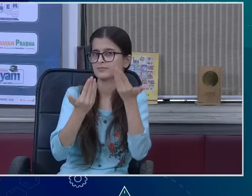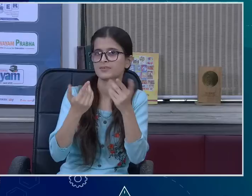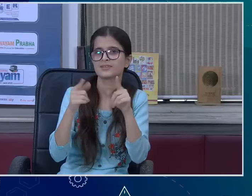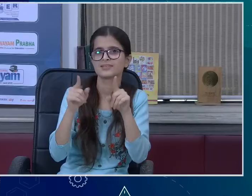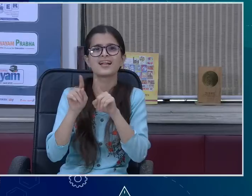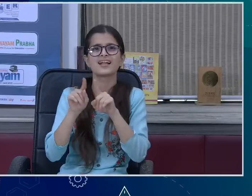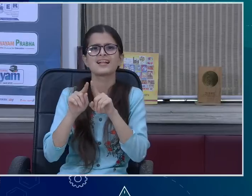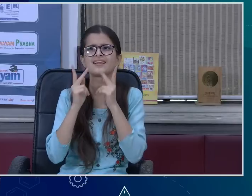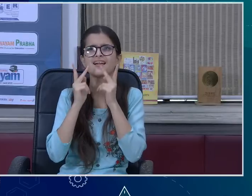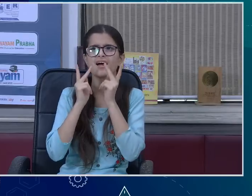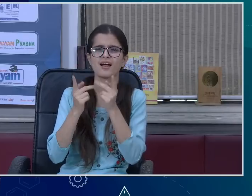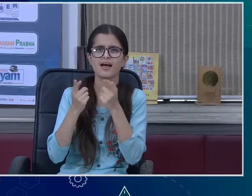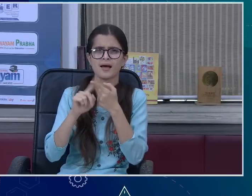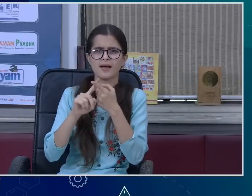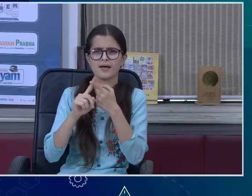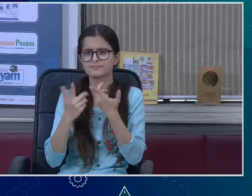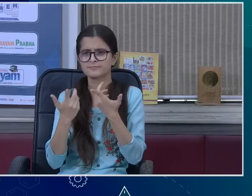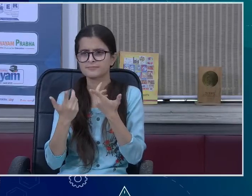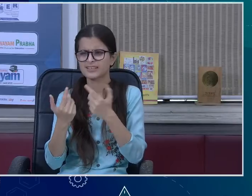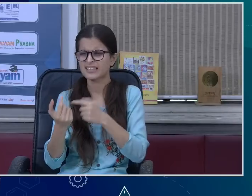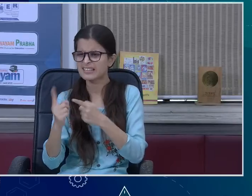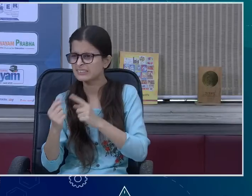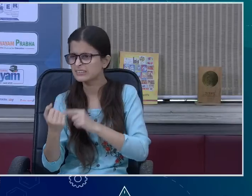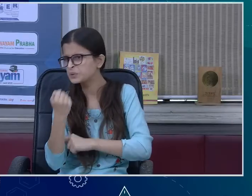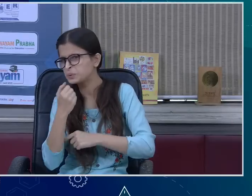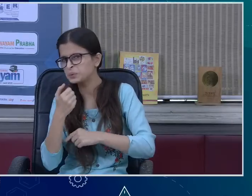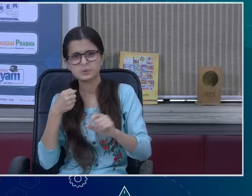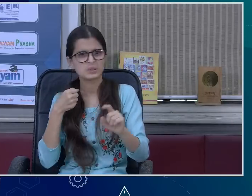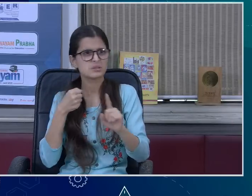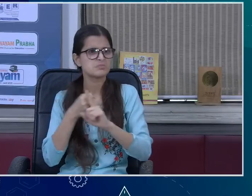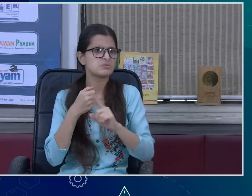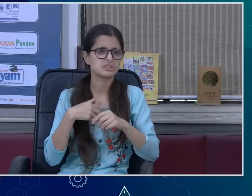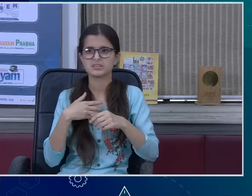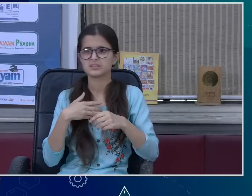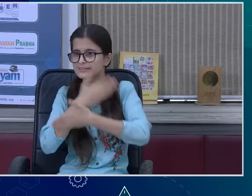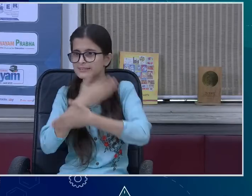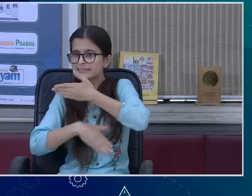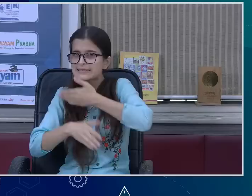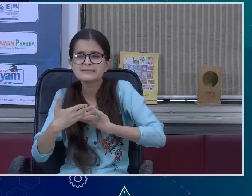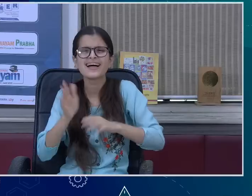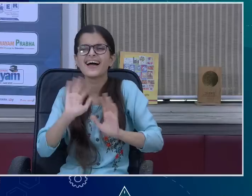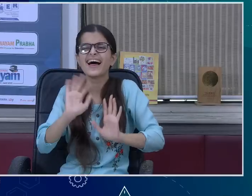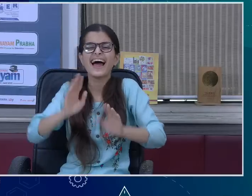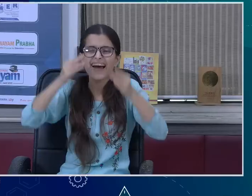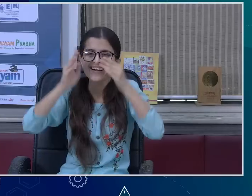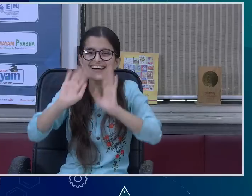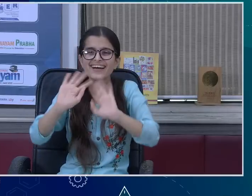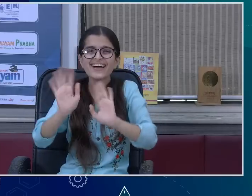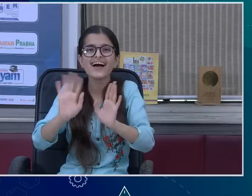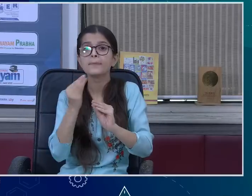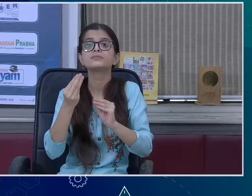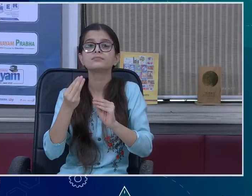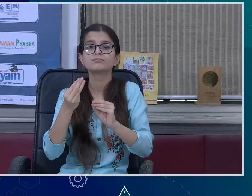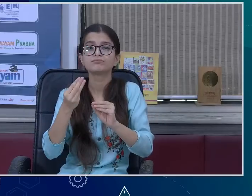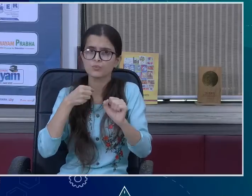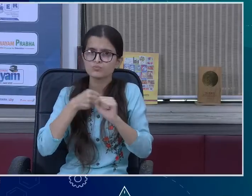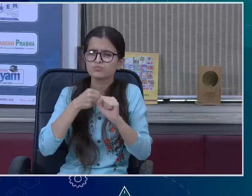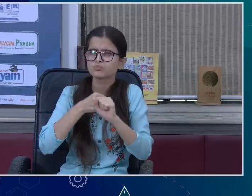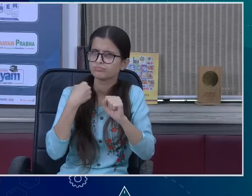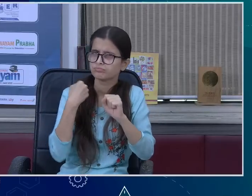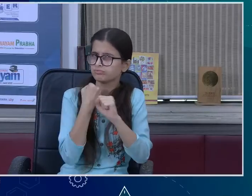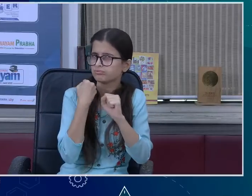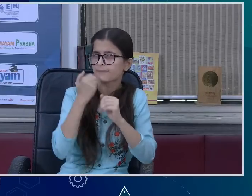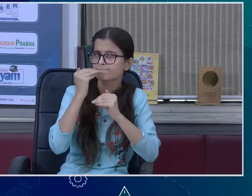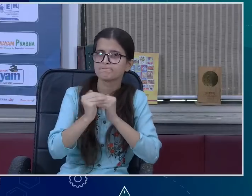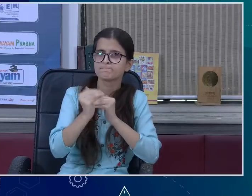as a strong difficulty. And it is still there, but people can improve. Like for instance, before, when I was in school,